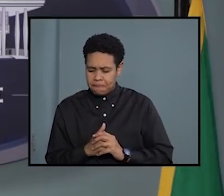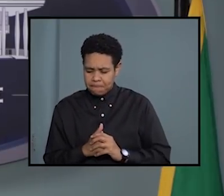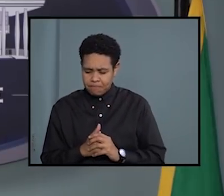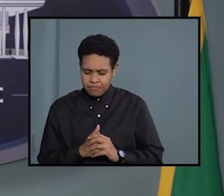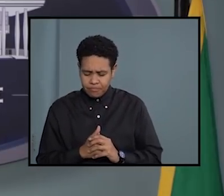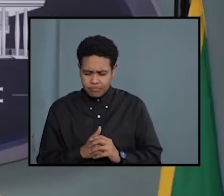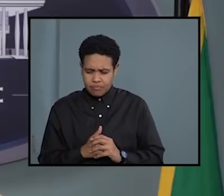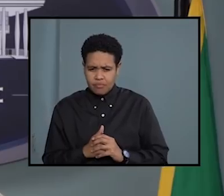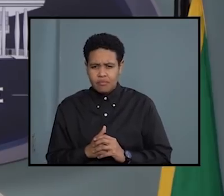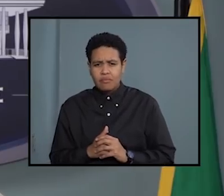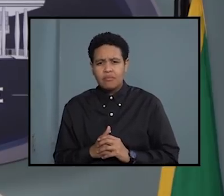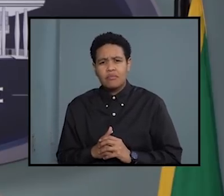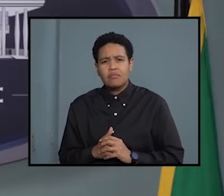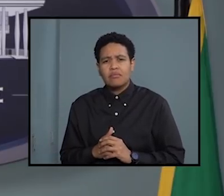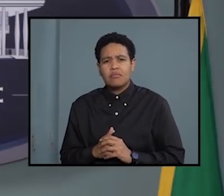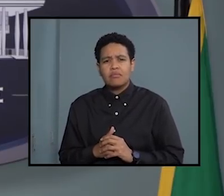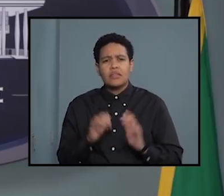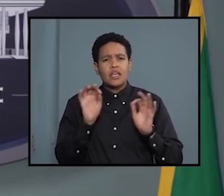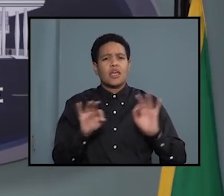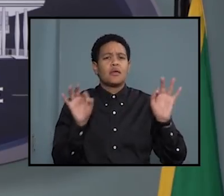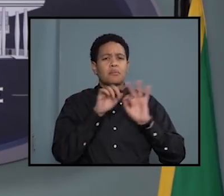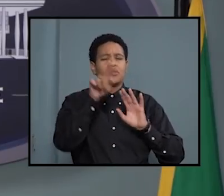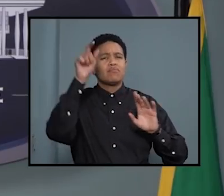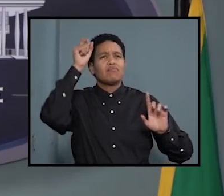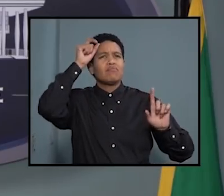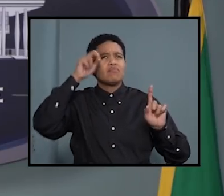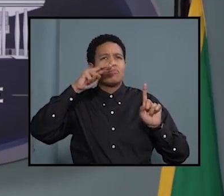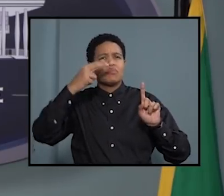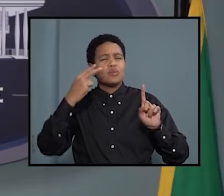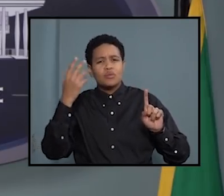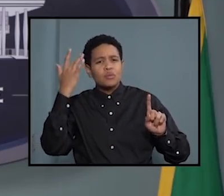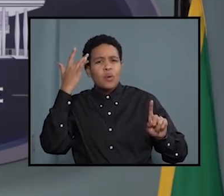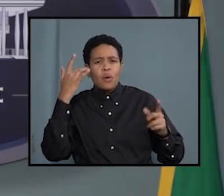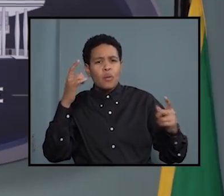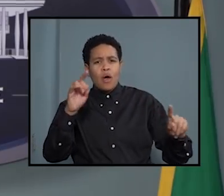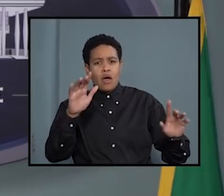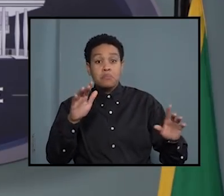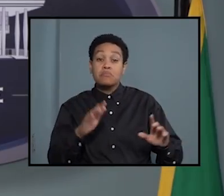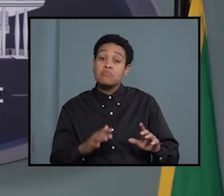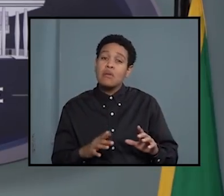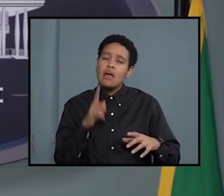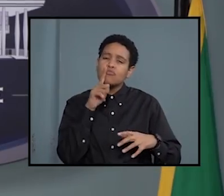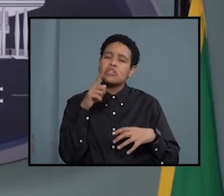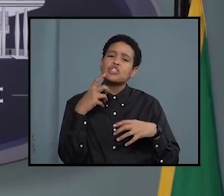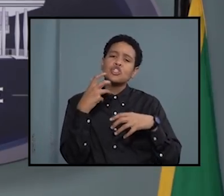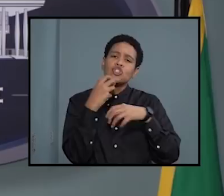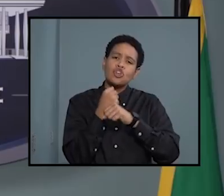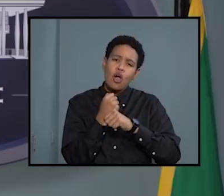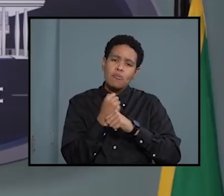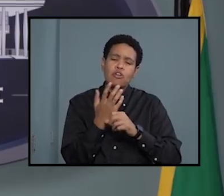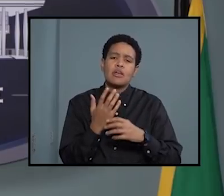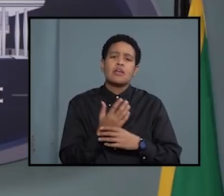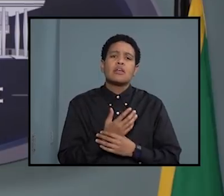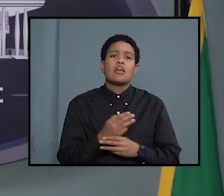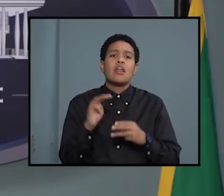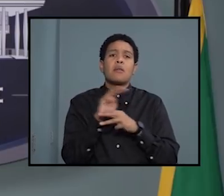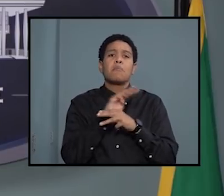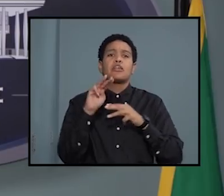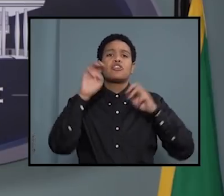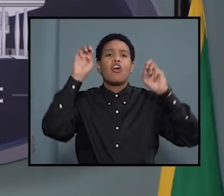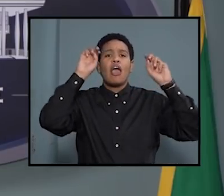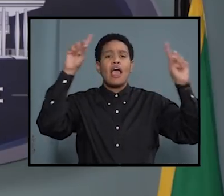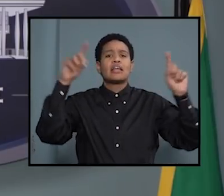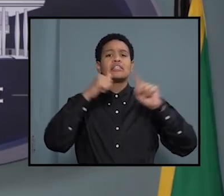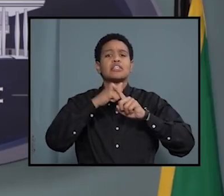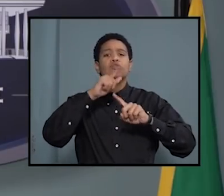It is important to put things in context, Prime Minister. And in summary, the Ministry of Education